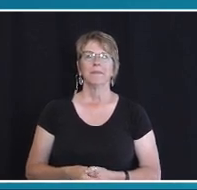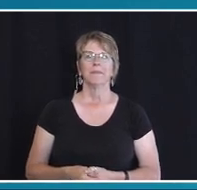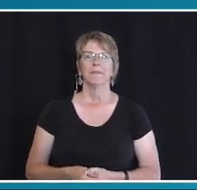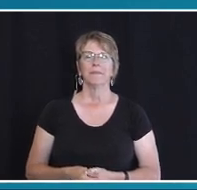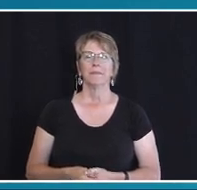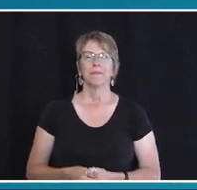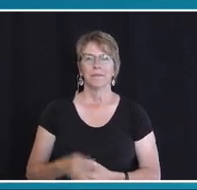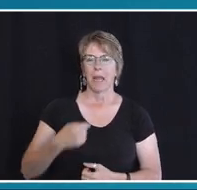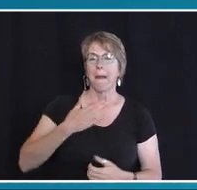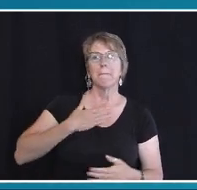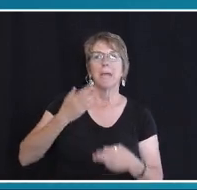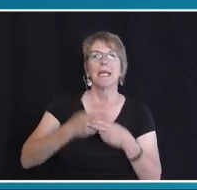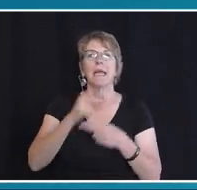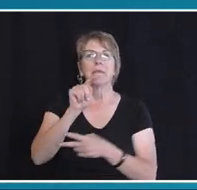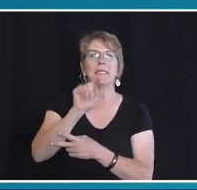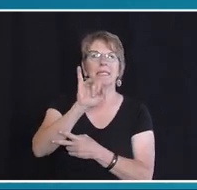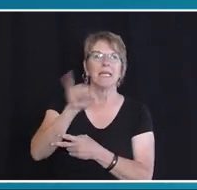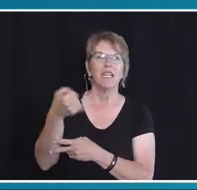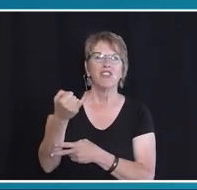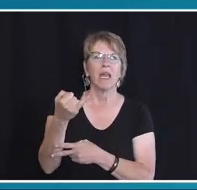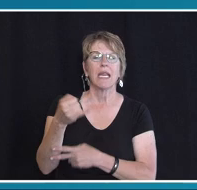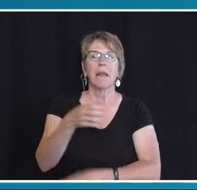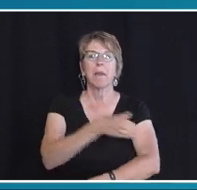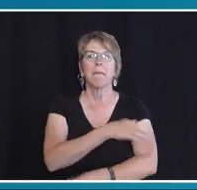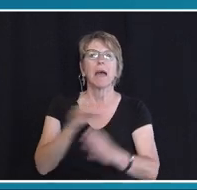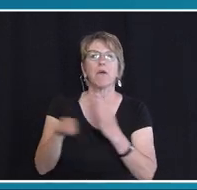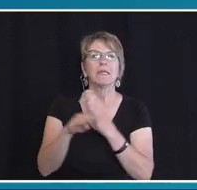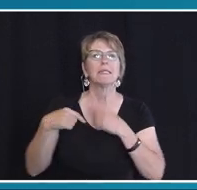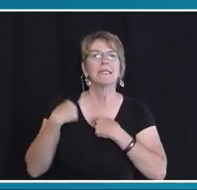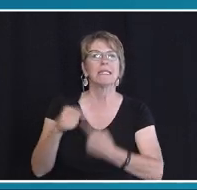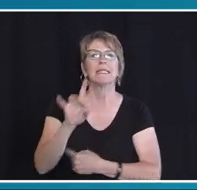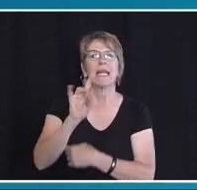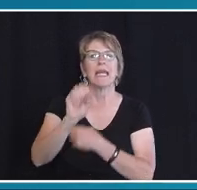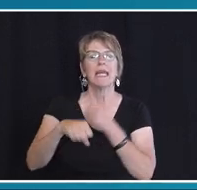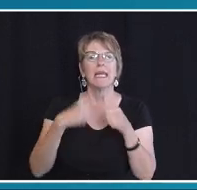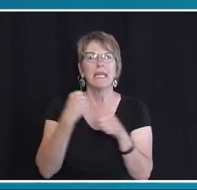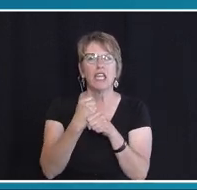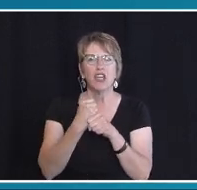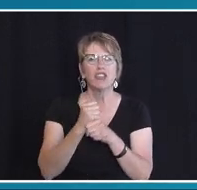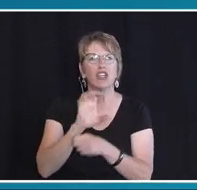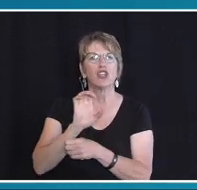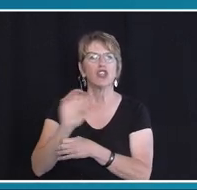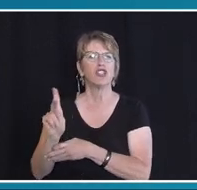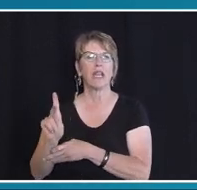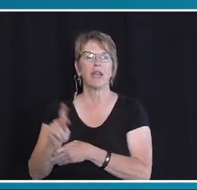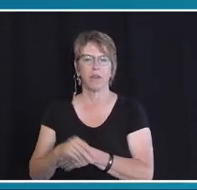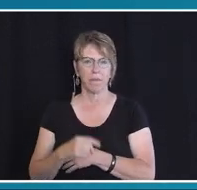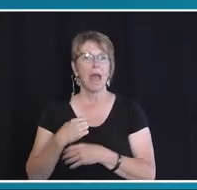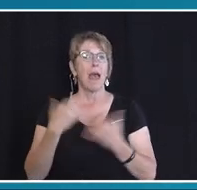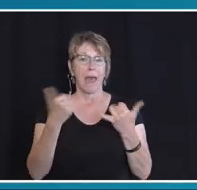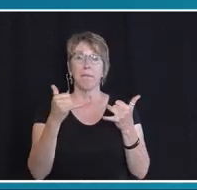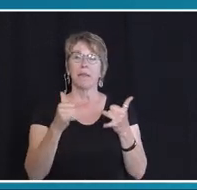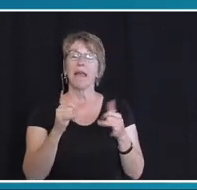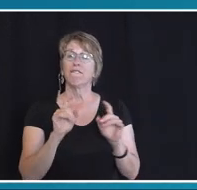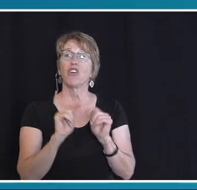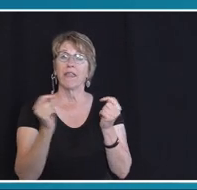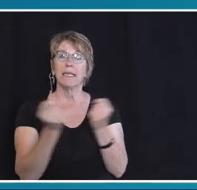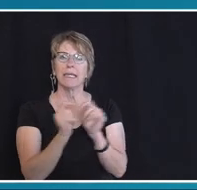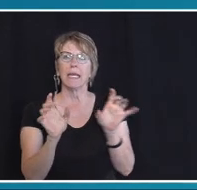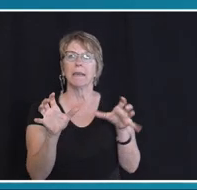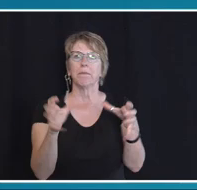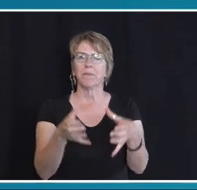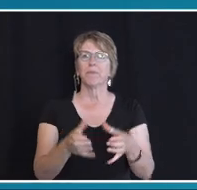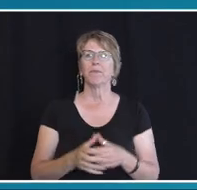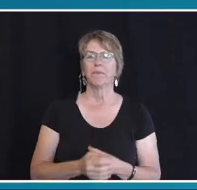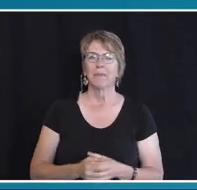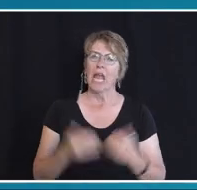I'm TJ. I've been playing power soccer for around 8 years at Courage Kinney, and I play for the team, the Blizzards.